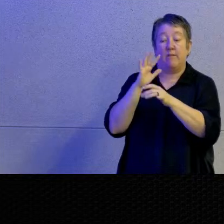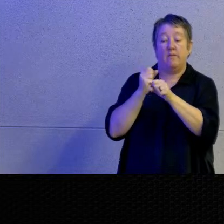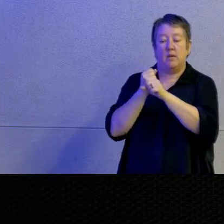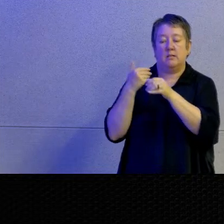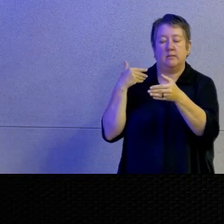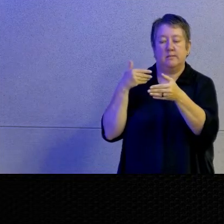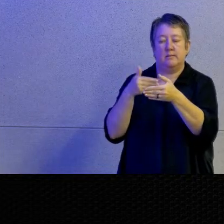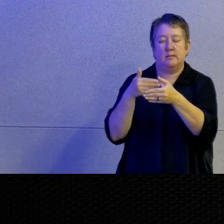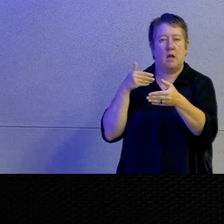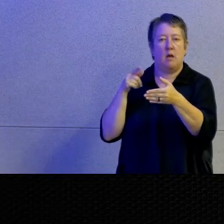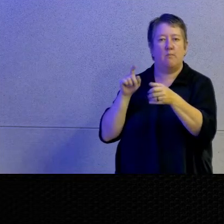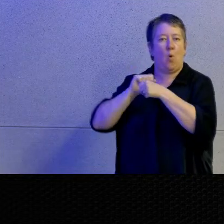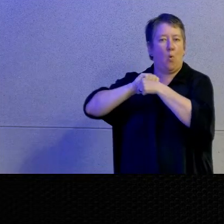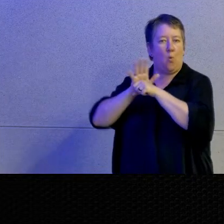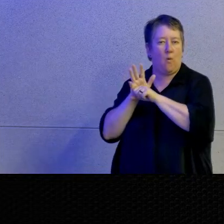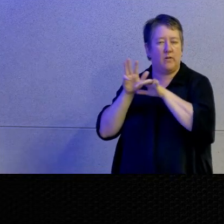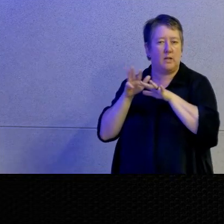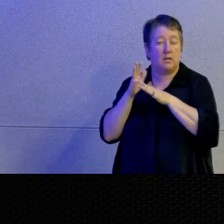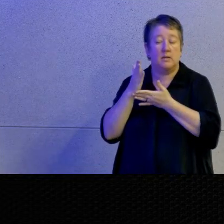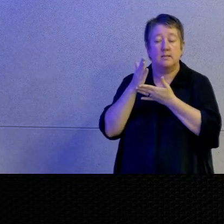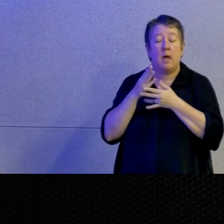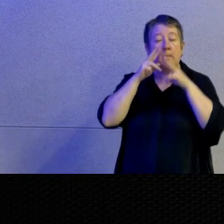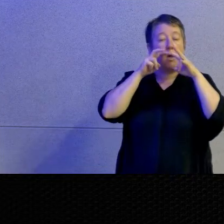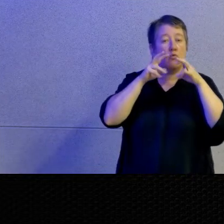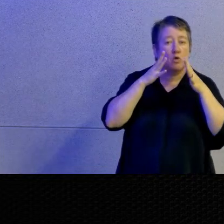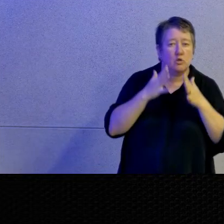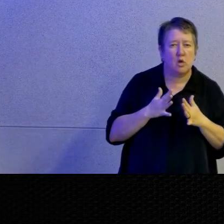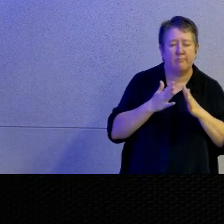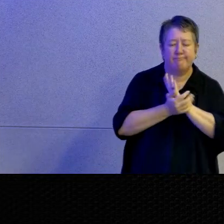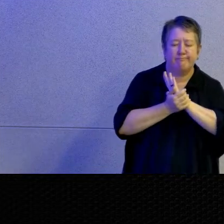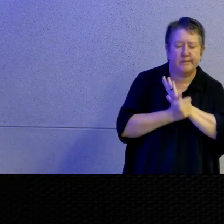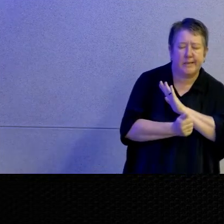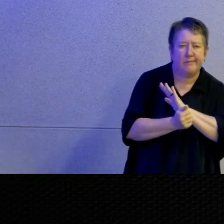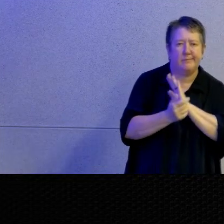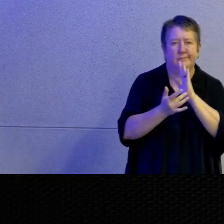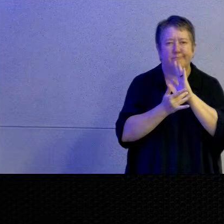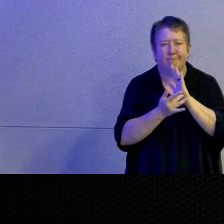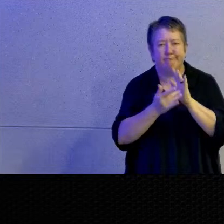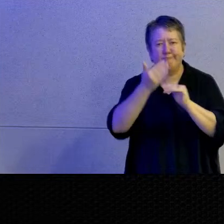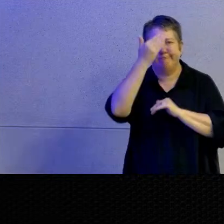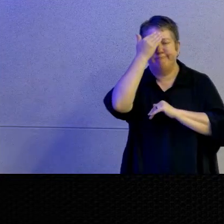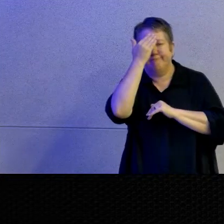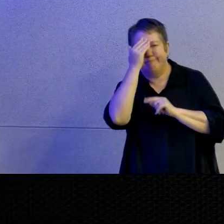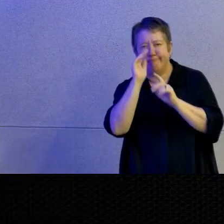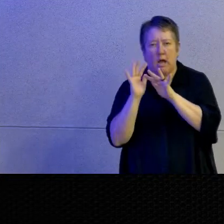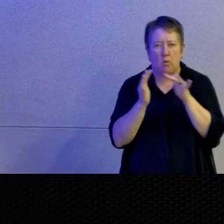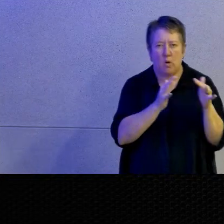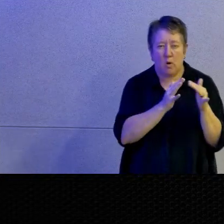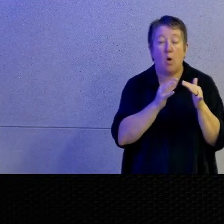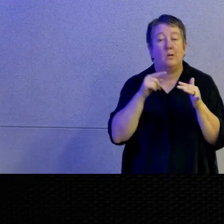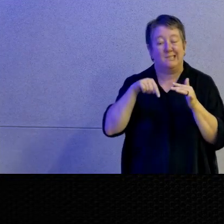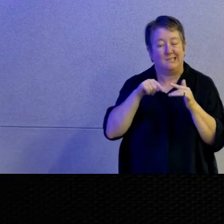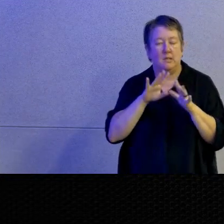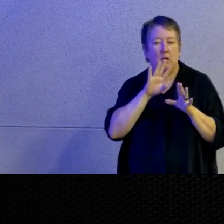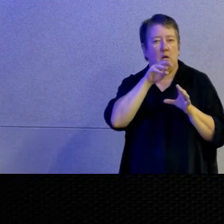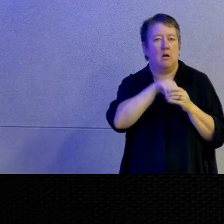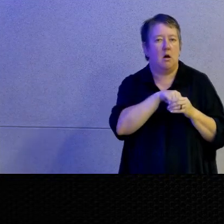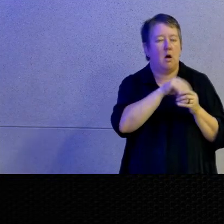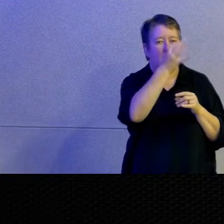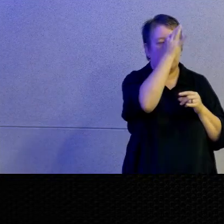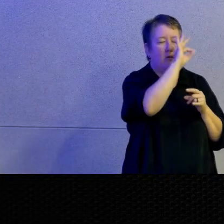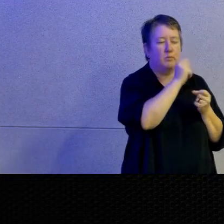researchers, including their skills and the technology and the know-how, participated in assisting the government in fighting